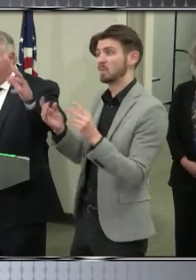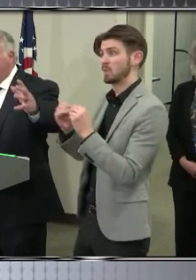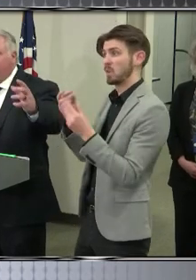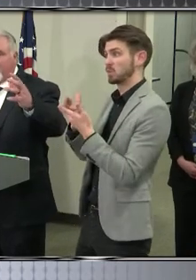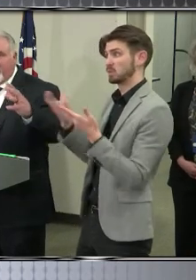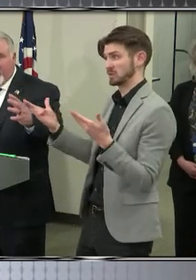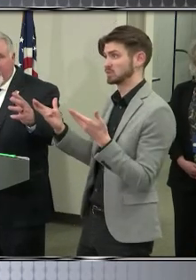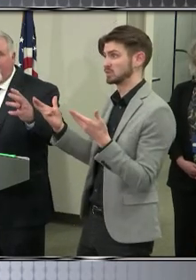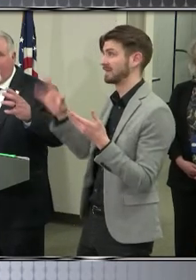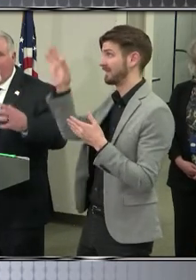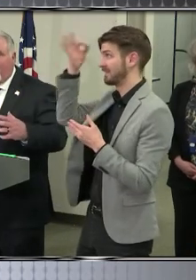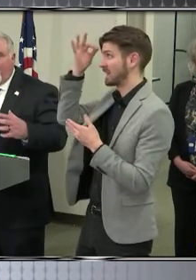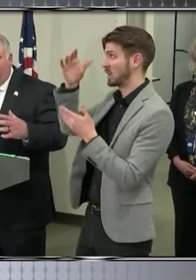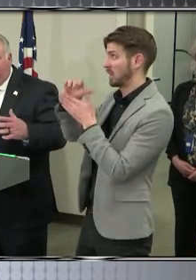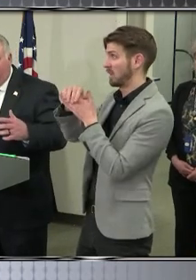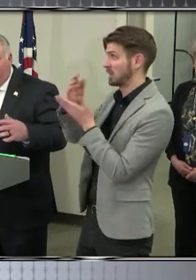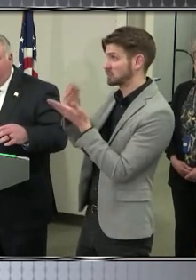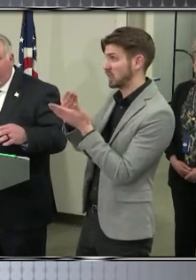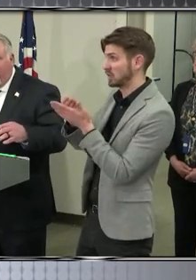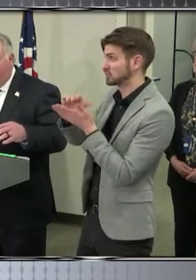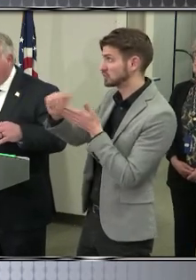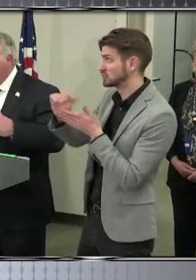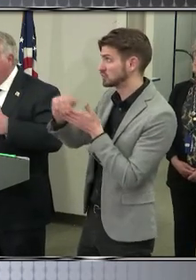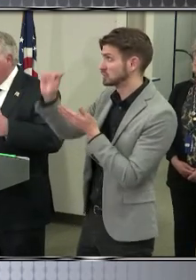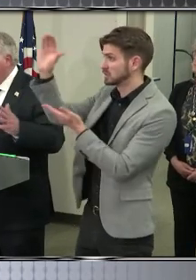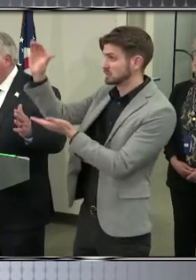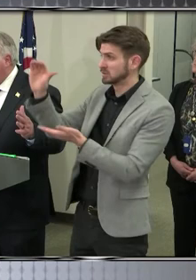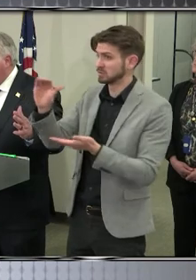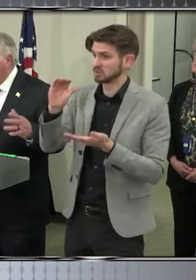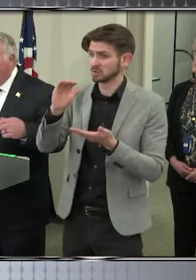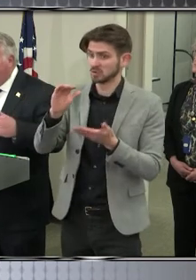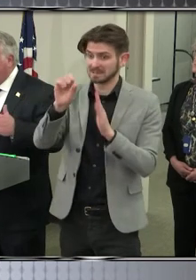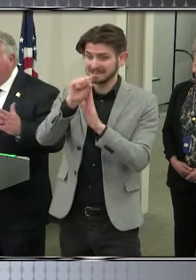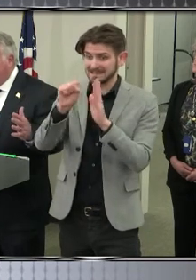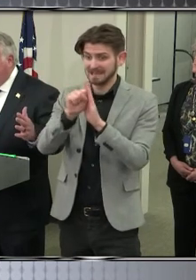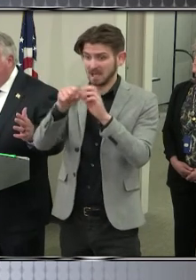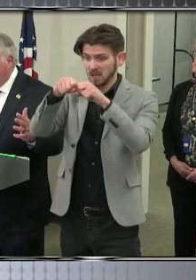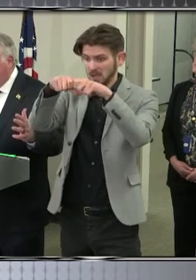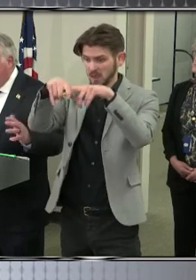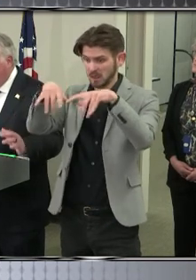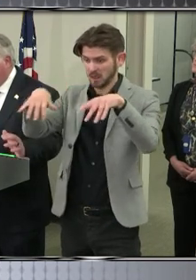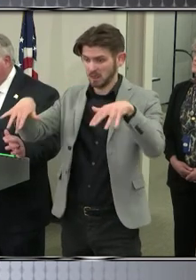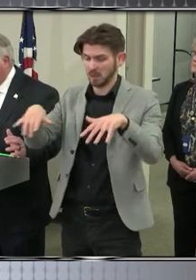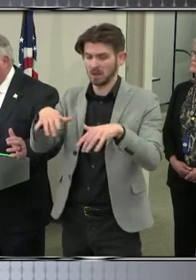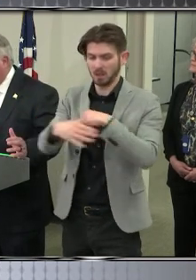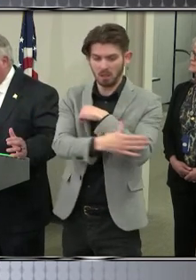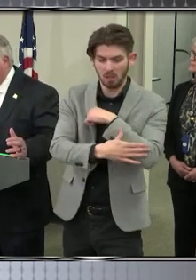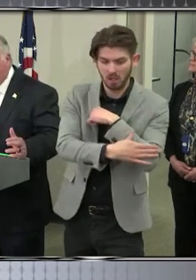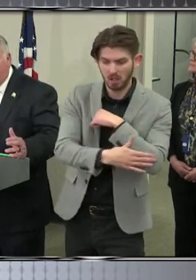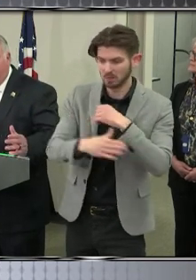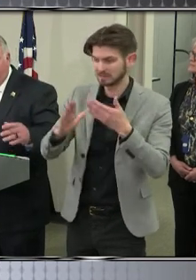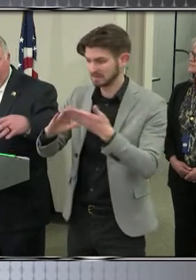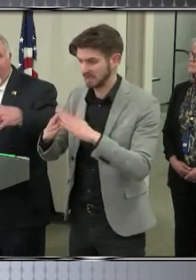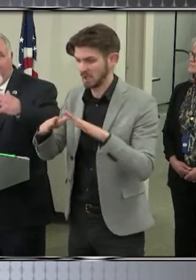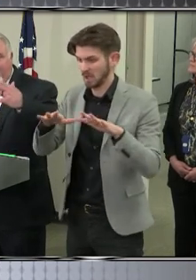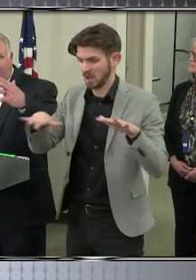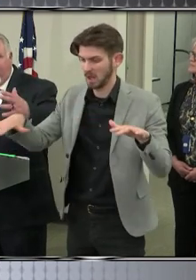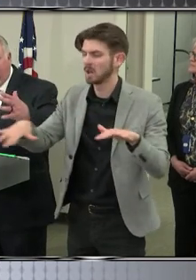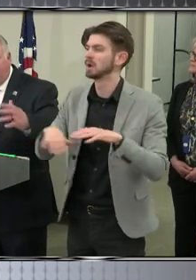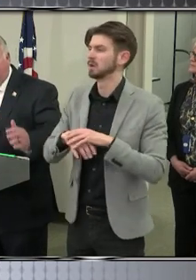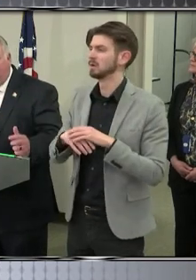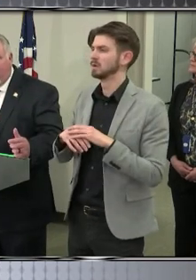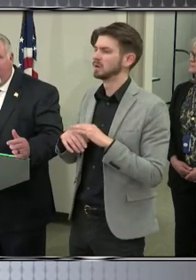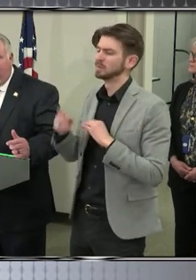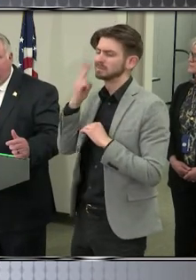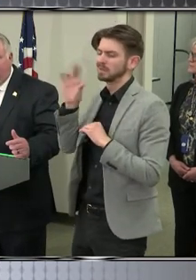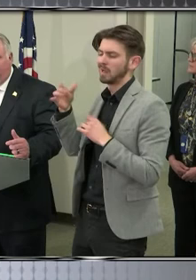go from federal to state to the local community, and that's not an unusual thing that happens all the time. We've seen that during Waldo Canyon Fire